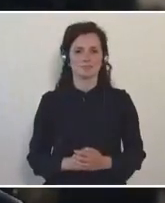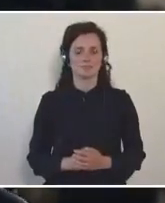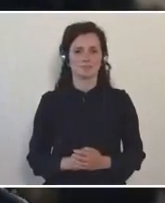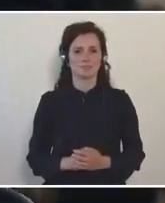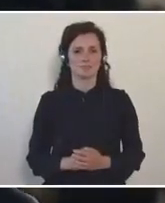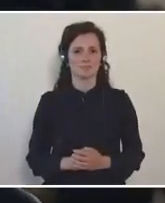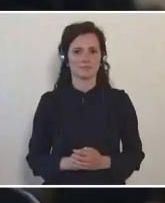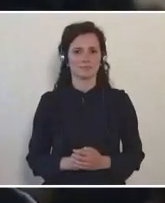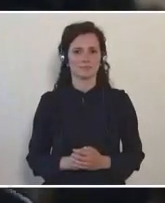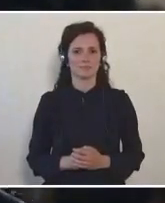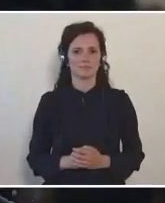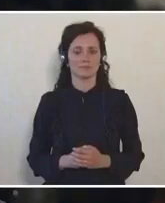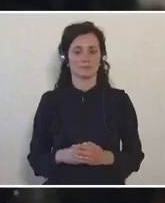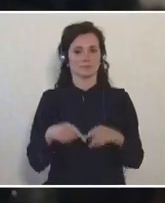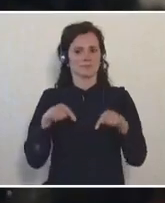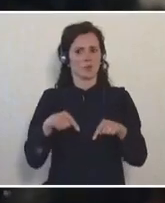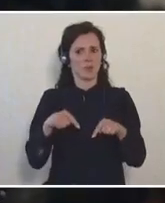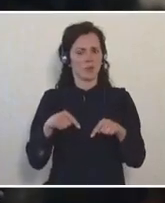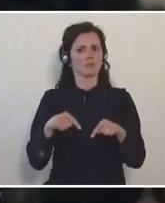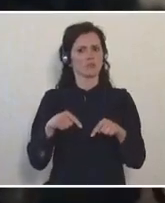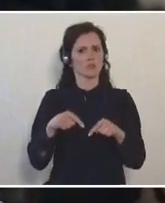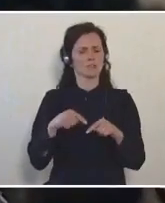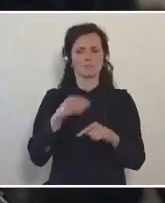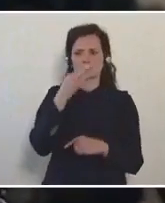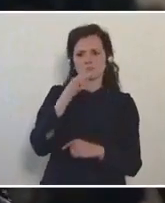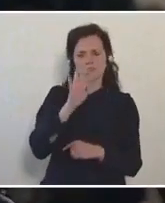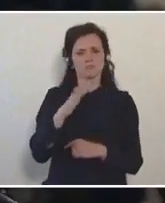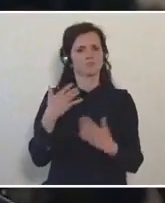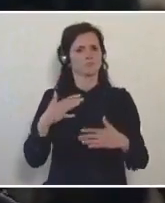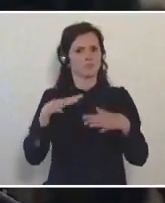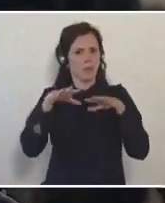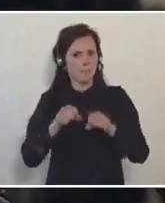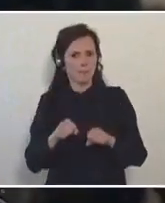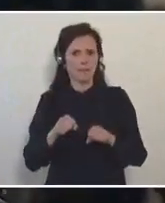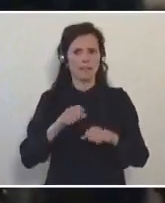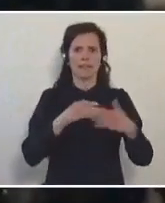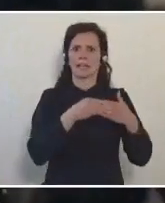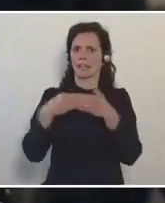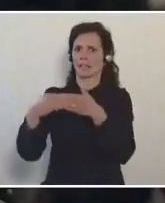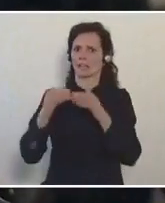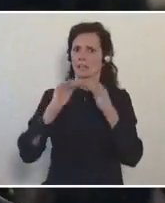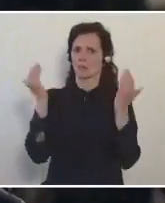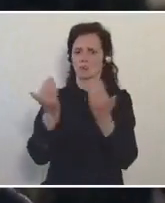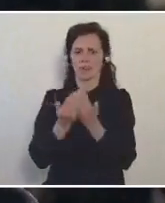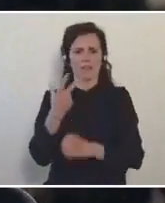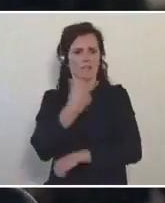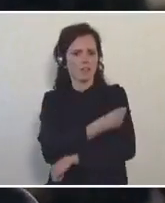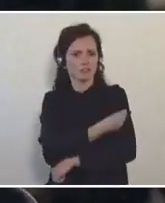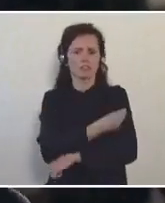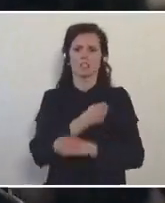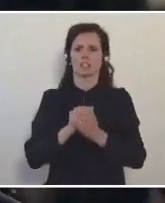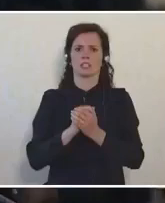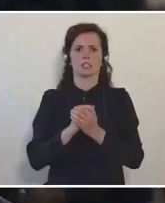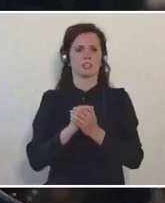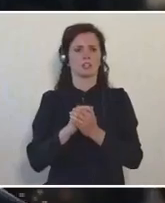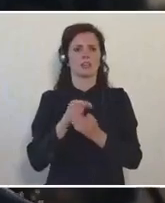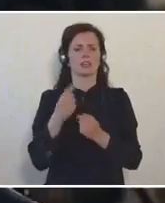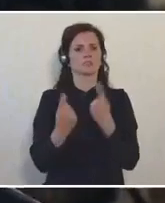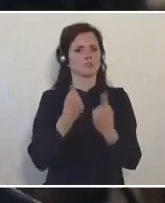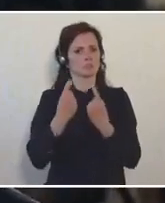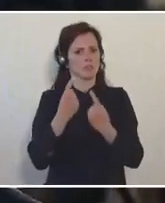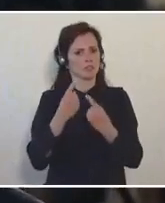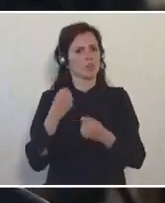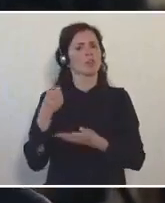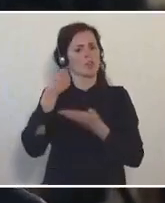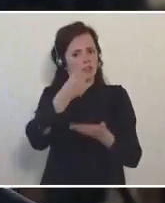on vaccines, on funding for COVAX, on sharing tools to fight COVID-19. But how will you ensure